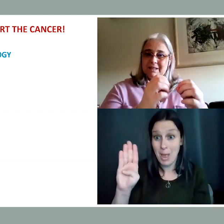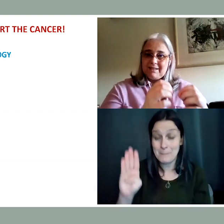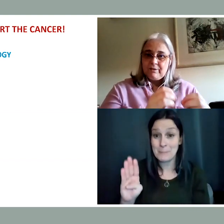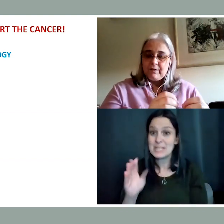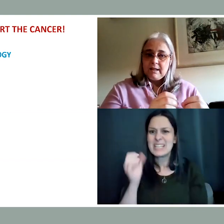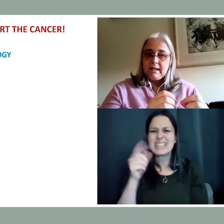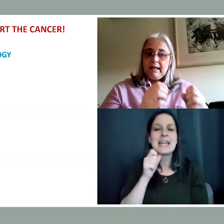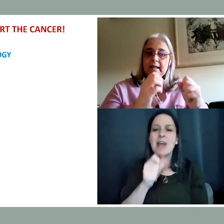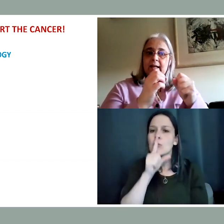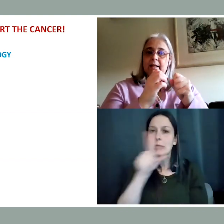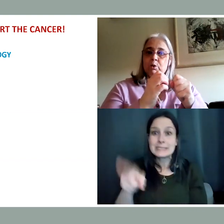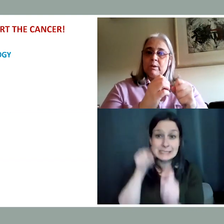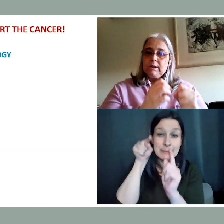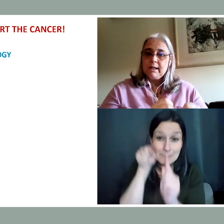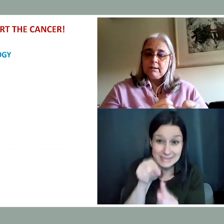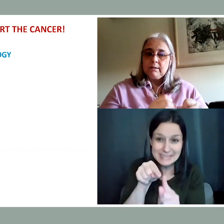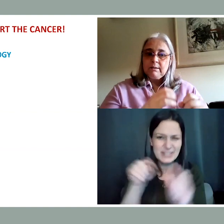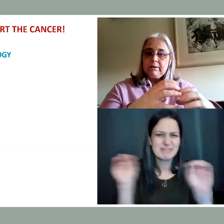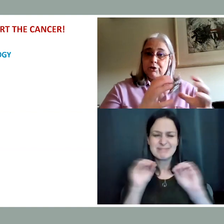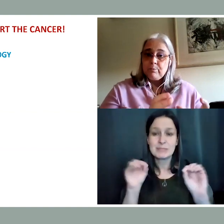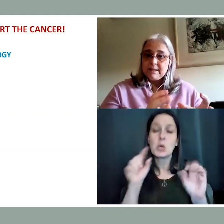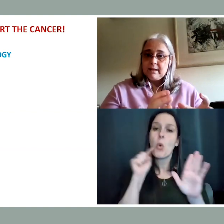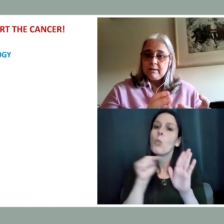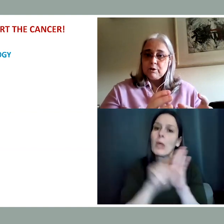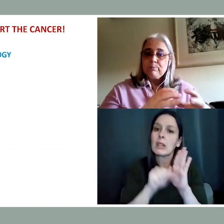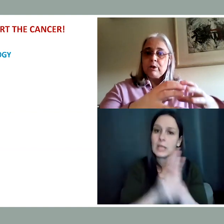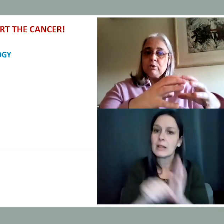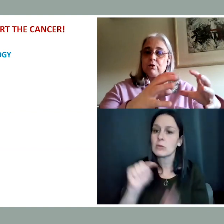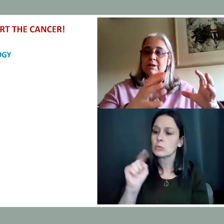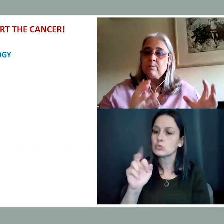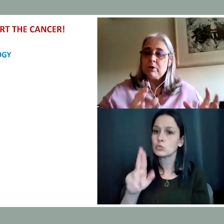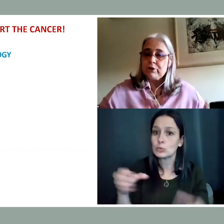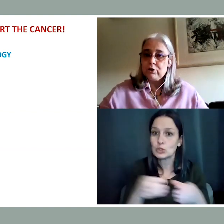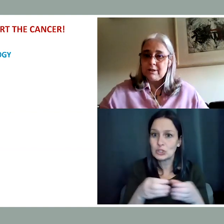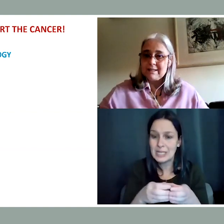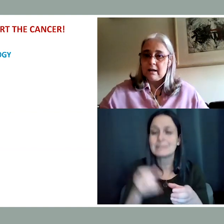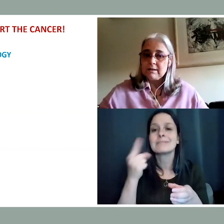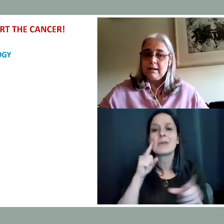so specific, and it will kill the tumor cells, but also